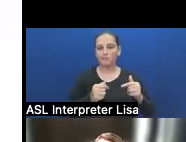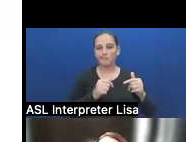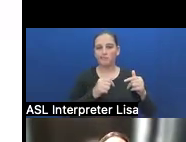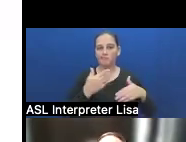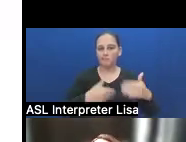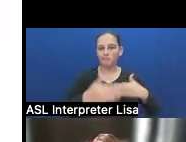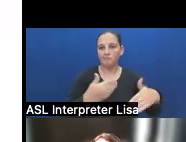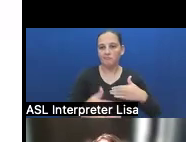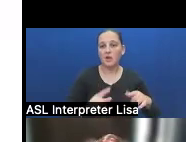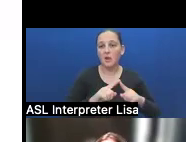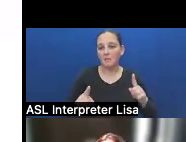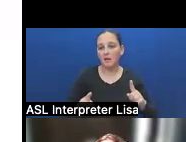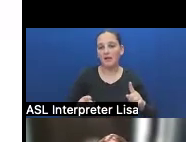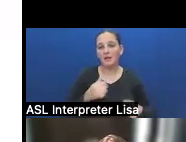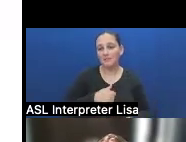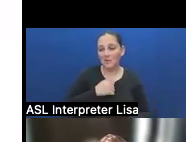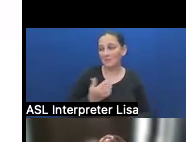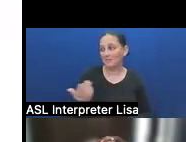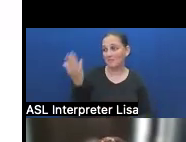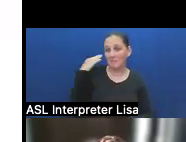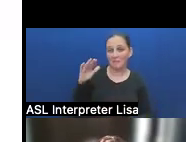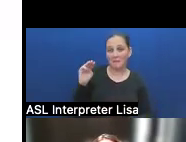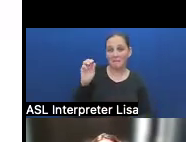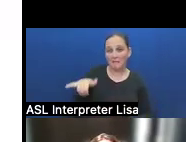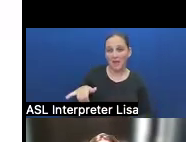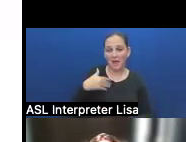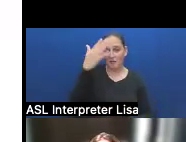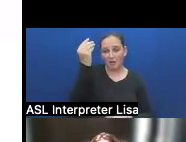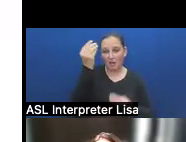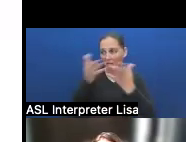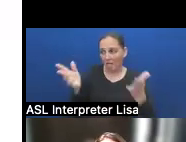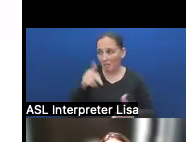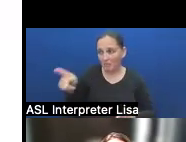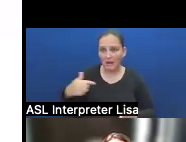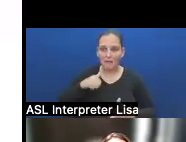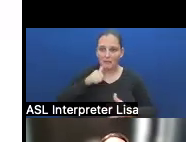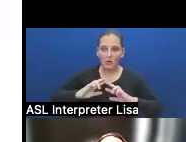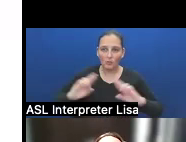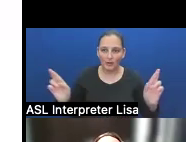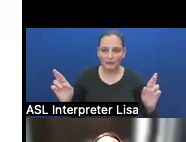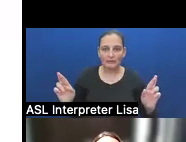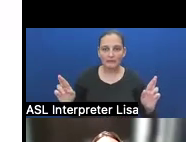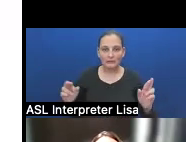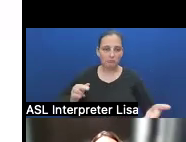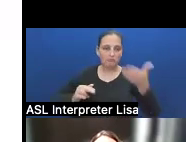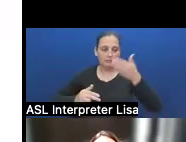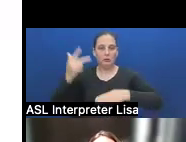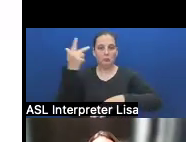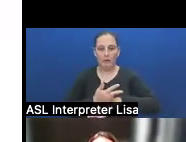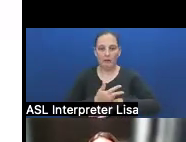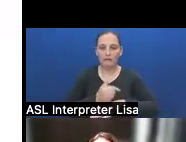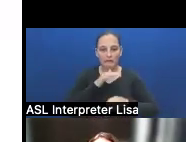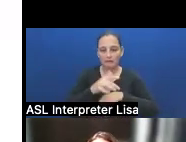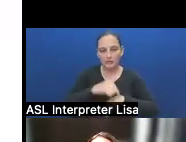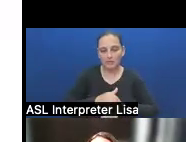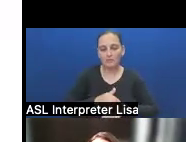apology for not giving it to you last time because it truthfully wasn't ready because I couldn't produce it in 3 days. So this is